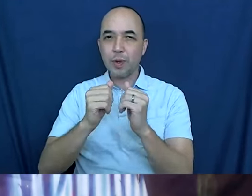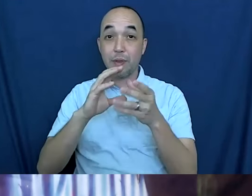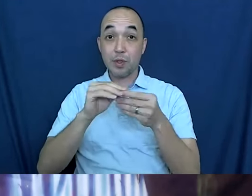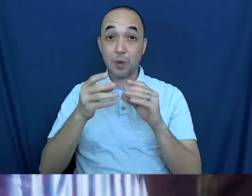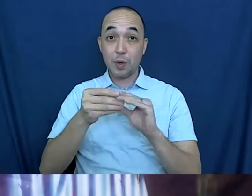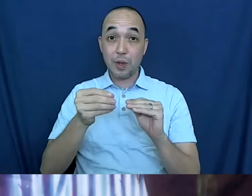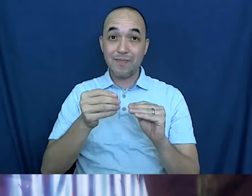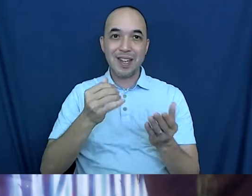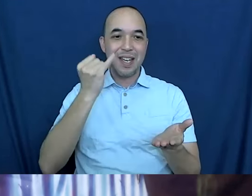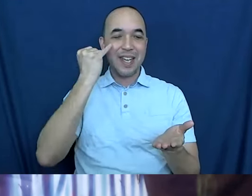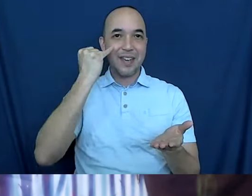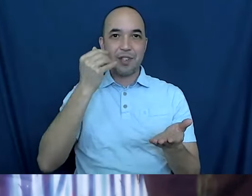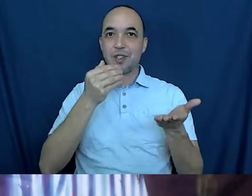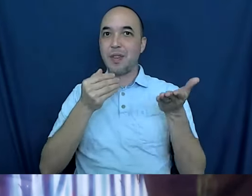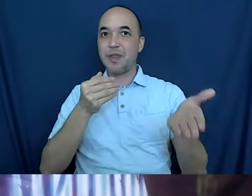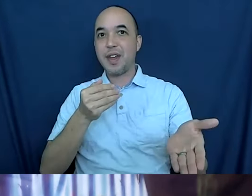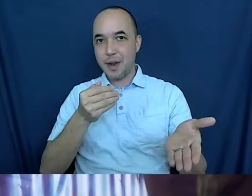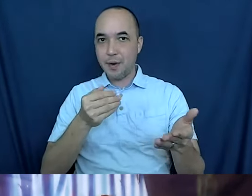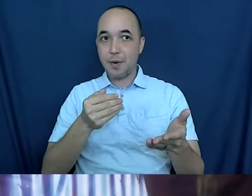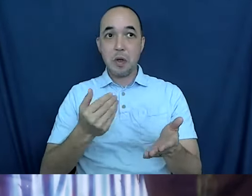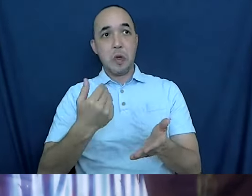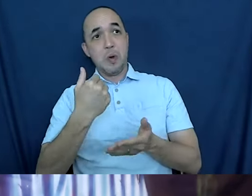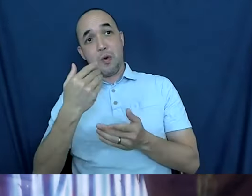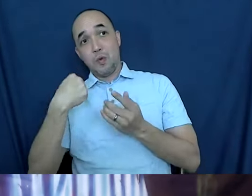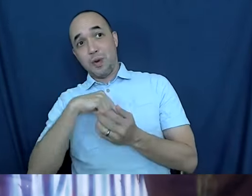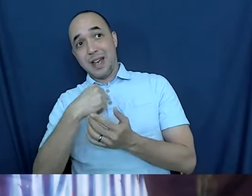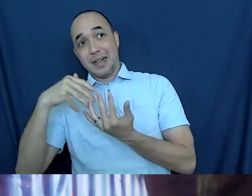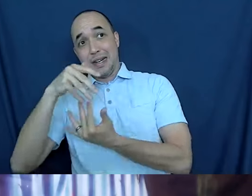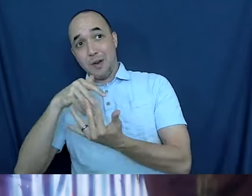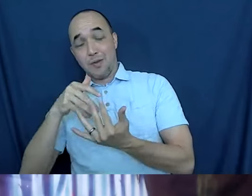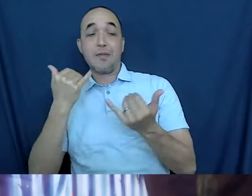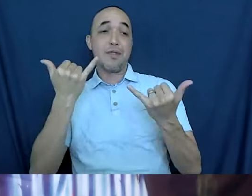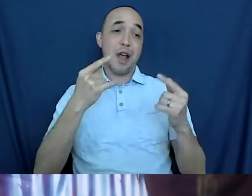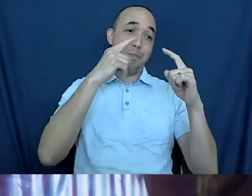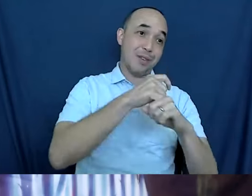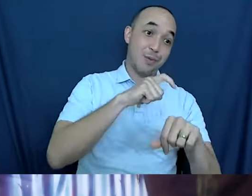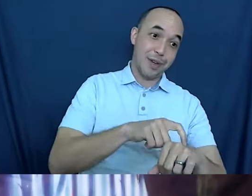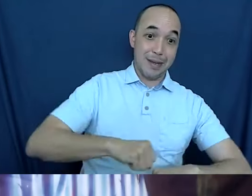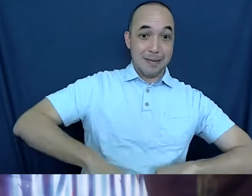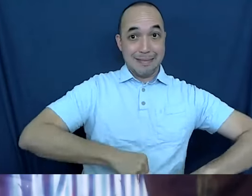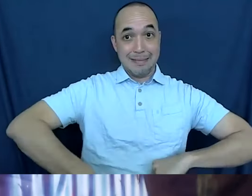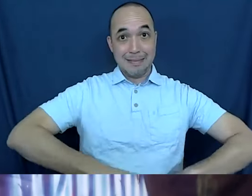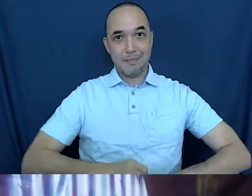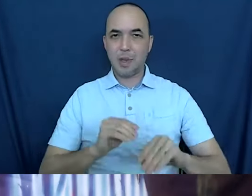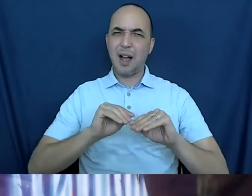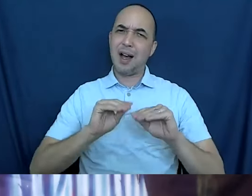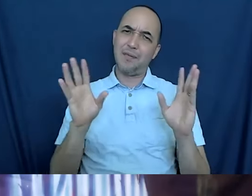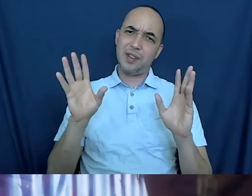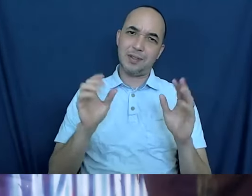let's have a puzzle now. We did an encounter now, let's have a puzzle. it's very obvious, and it